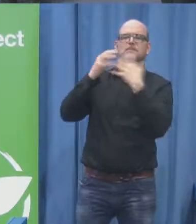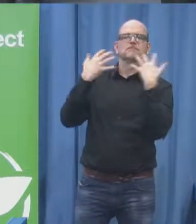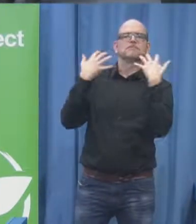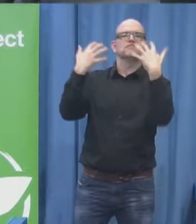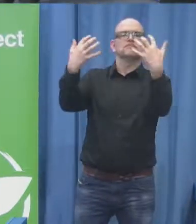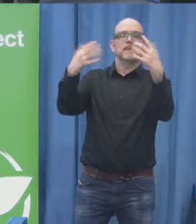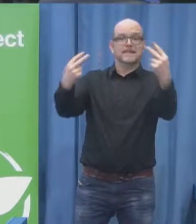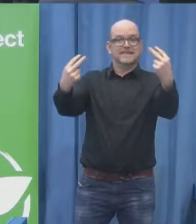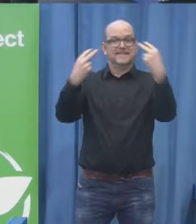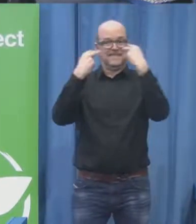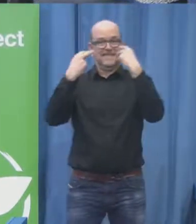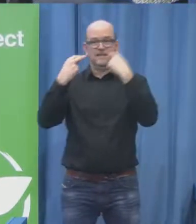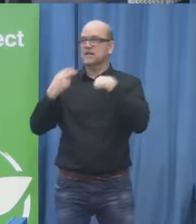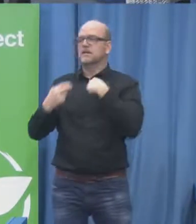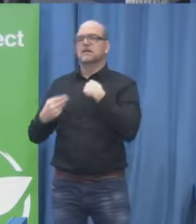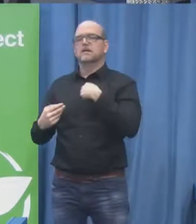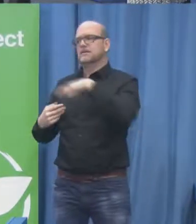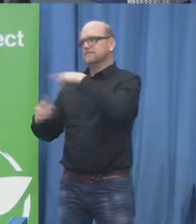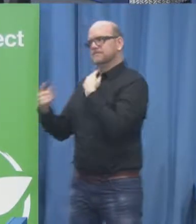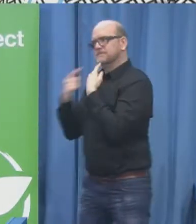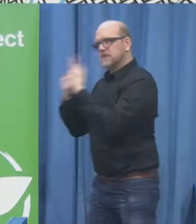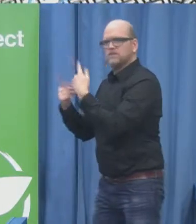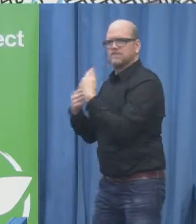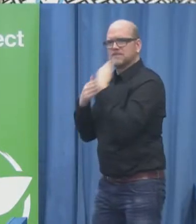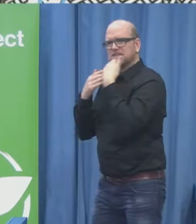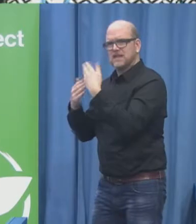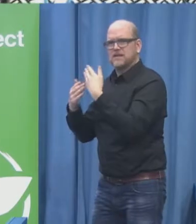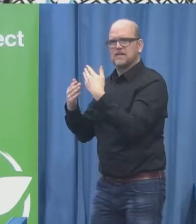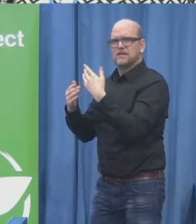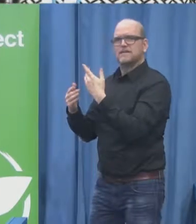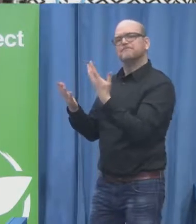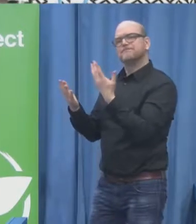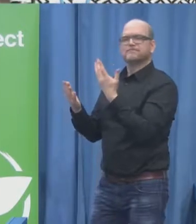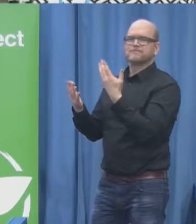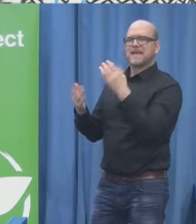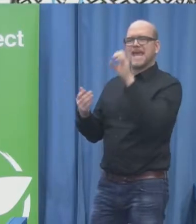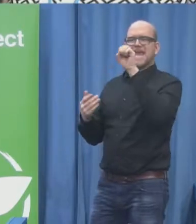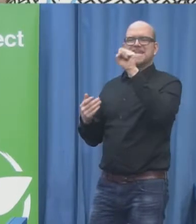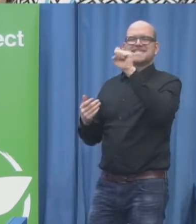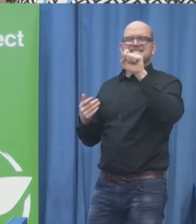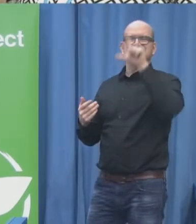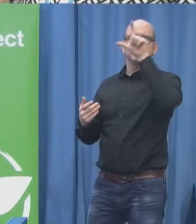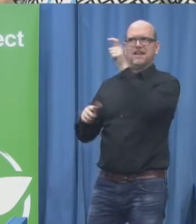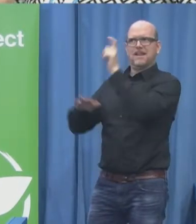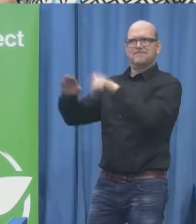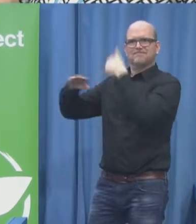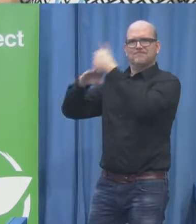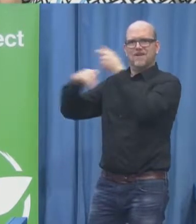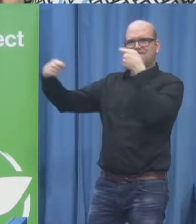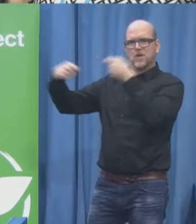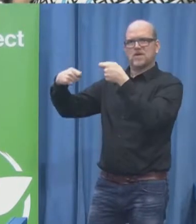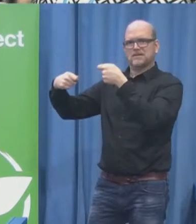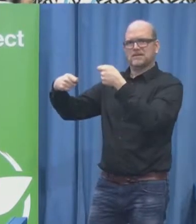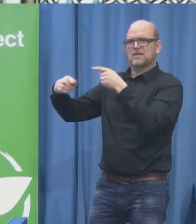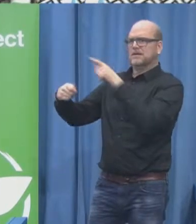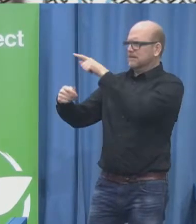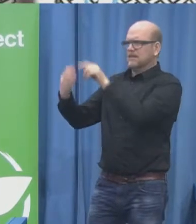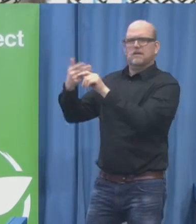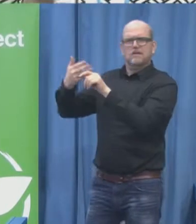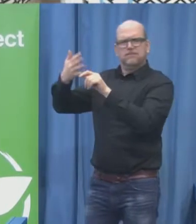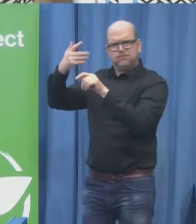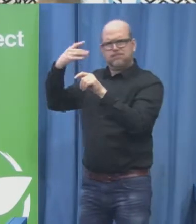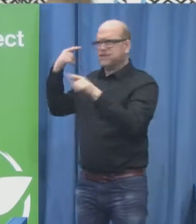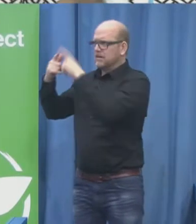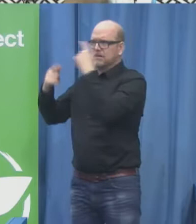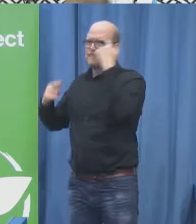to thank Mr. Essel for his leadership. It is him who founded the Essel Foundation with his wife, and it